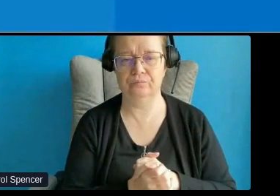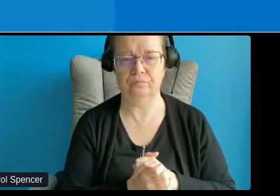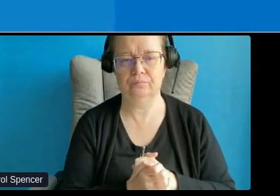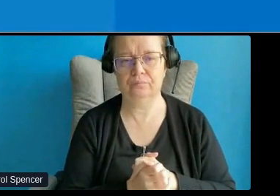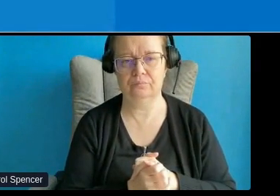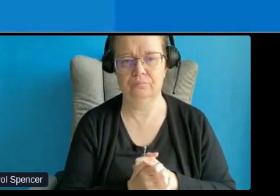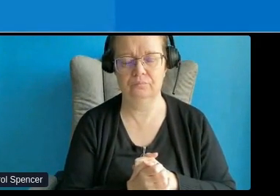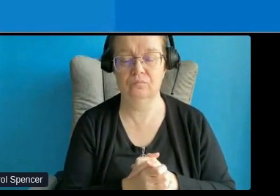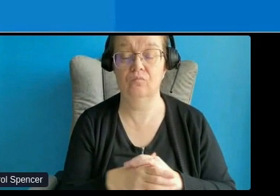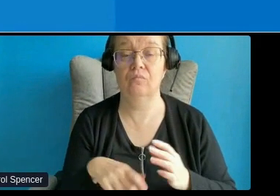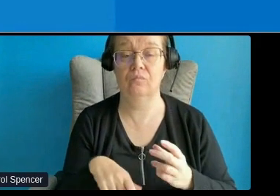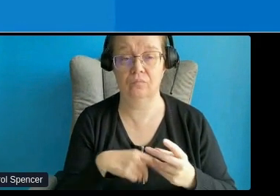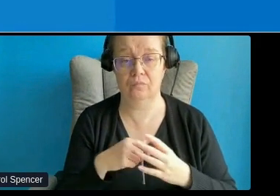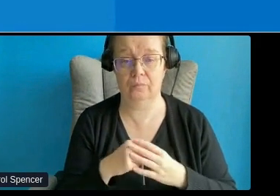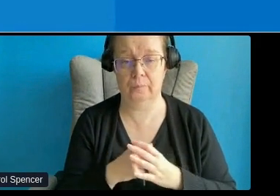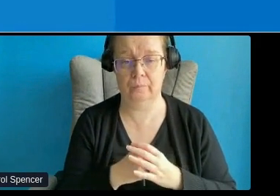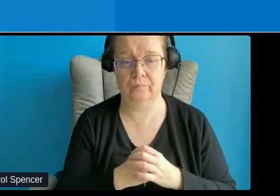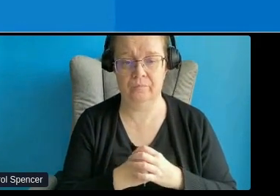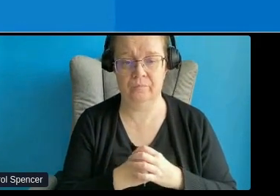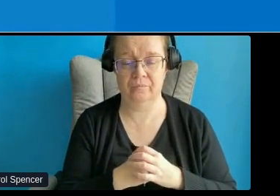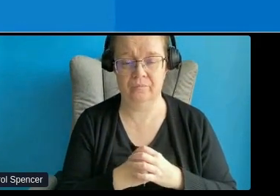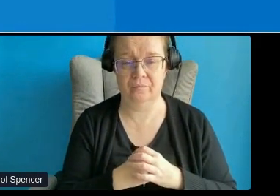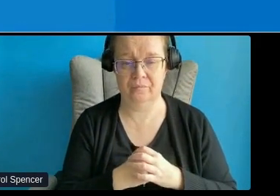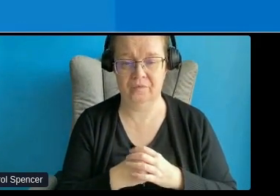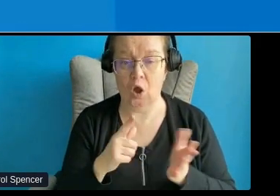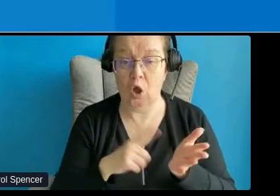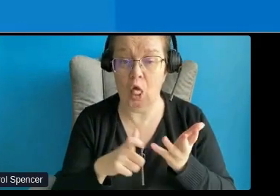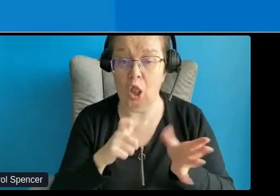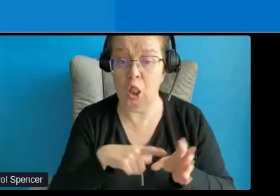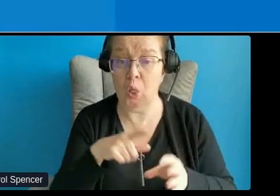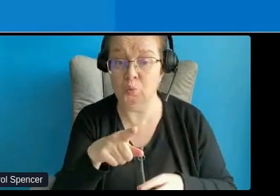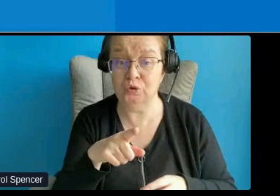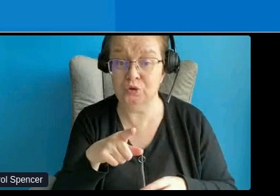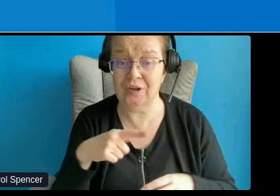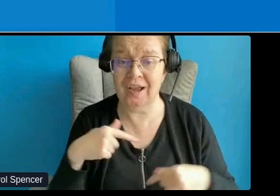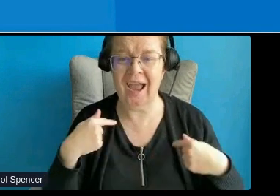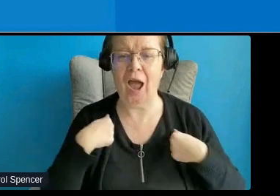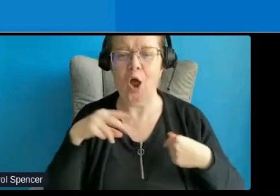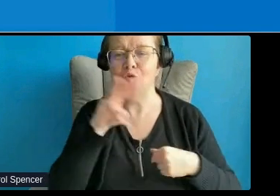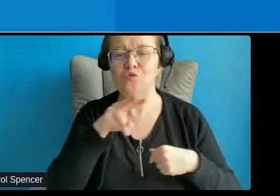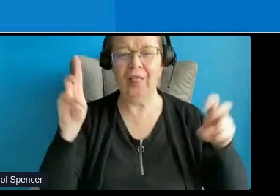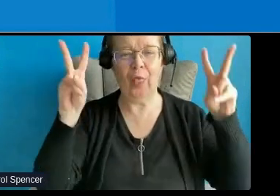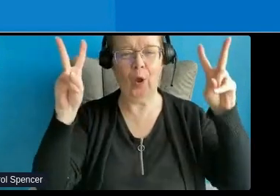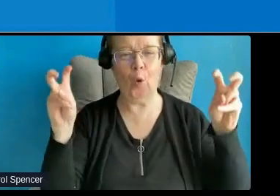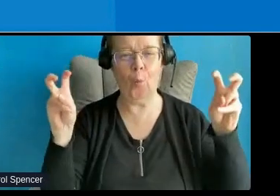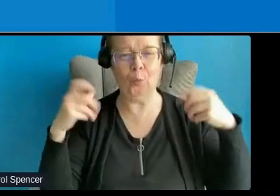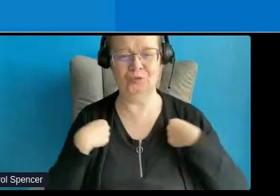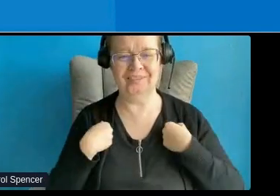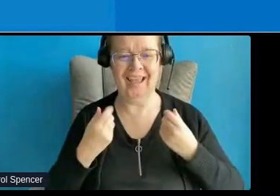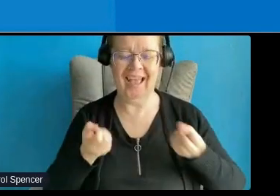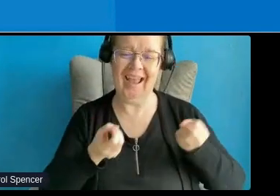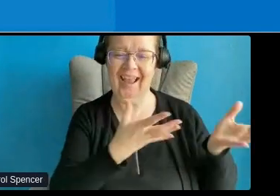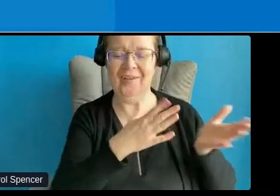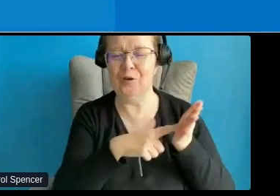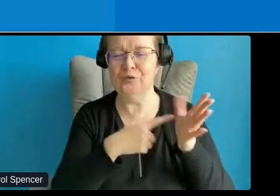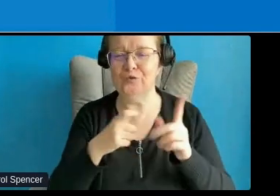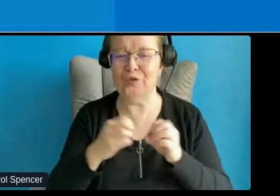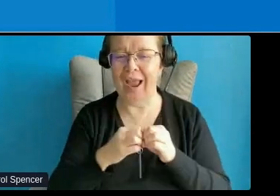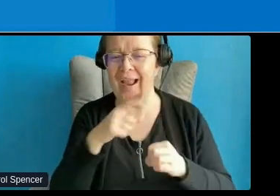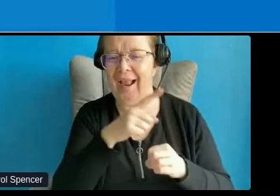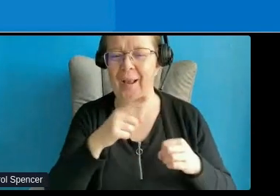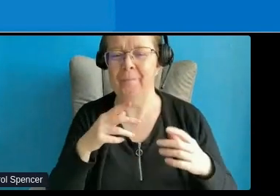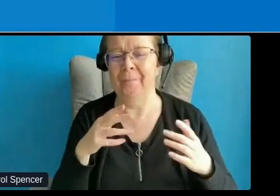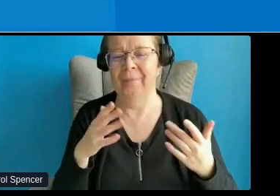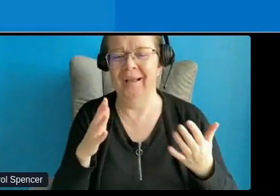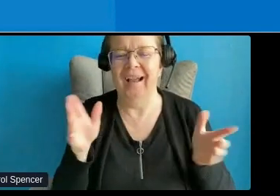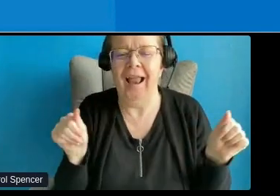And we've got a few quotations here. I'll hand over to Lucy. Yeah, my job is to read the quotes out to you and give Jacob a mini break and give it a change of voice